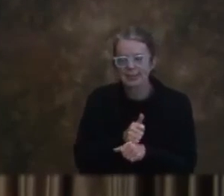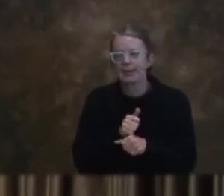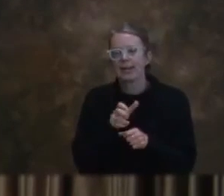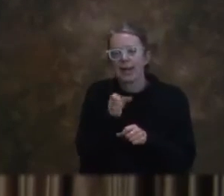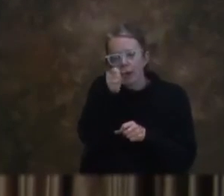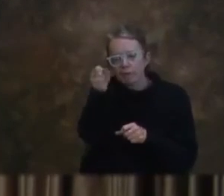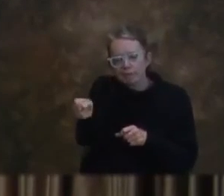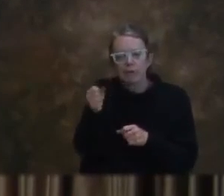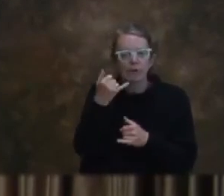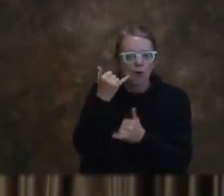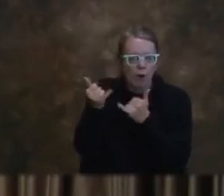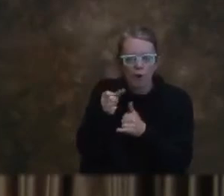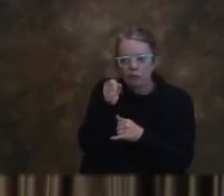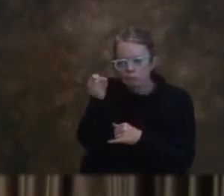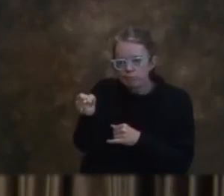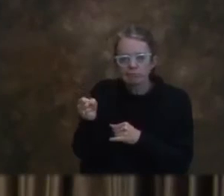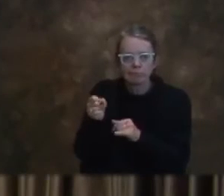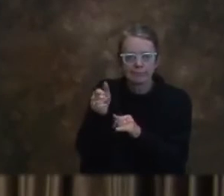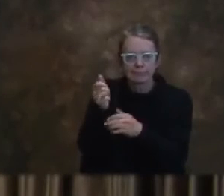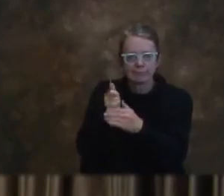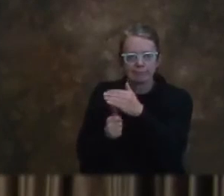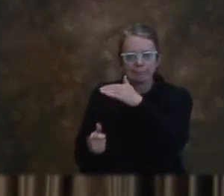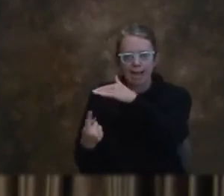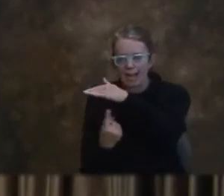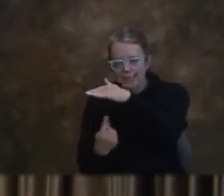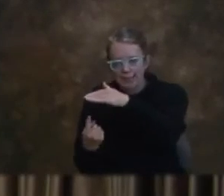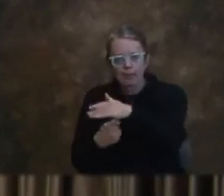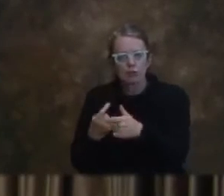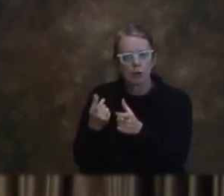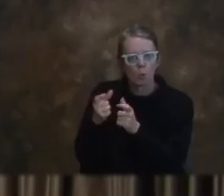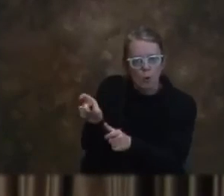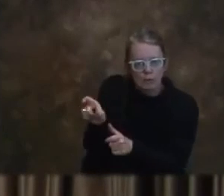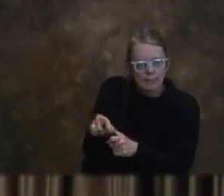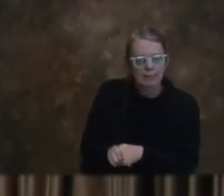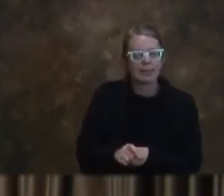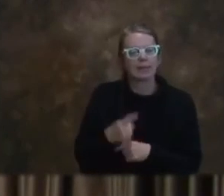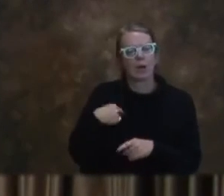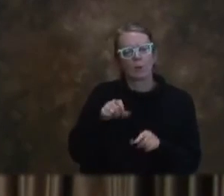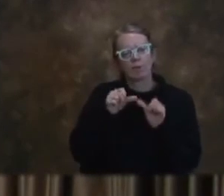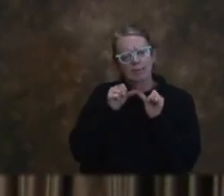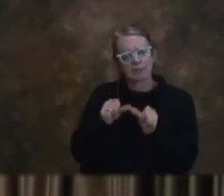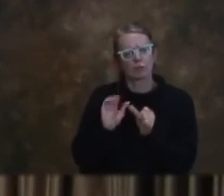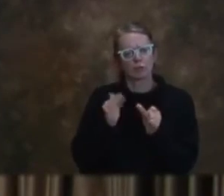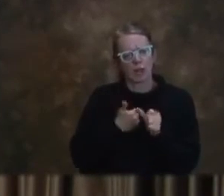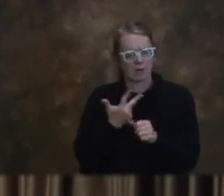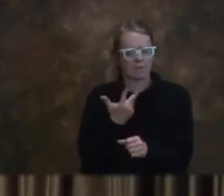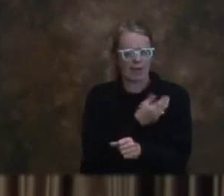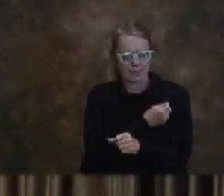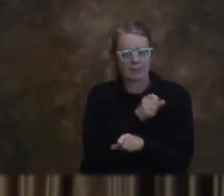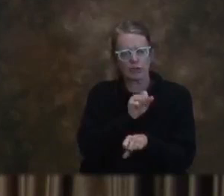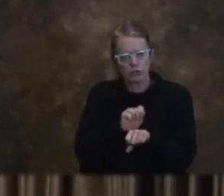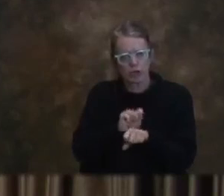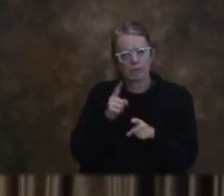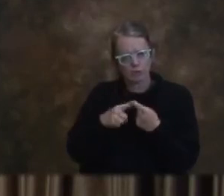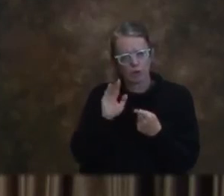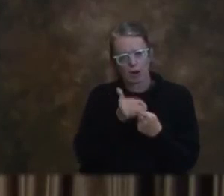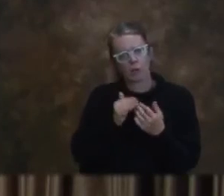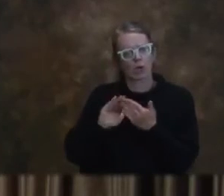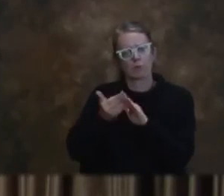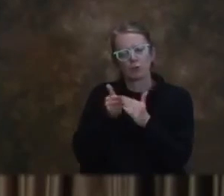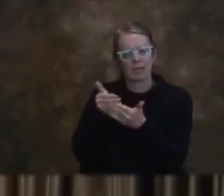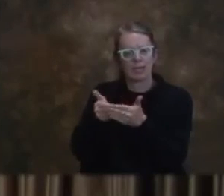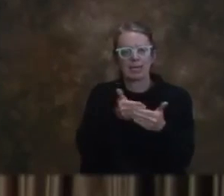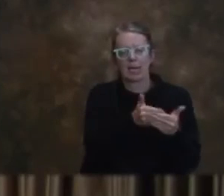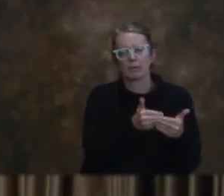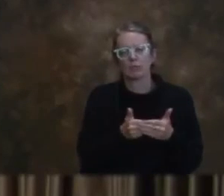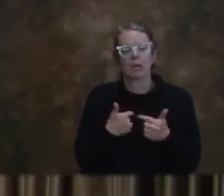and quarantine, and continue our vaccination efforts for our neighbors. I can't express my heartfelt